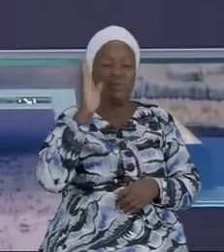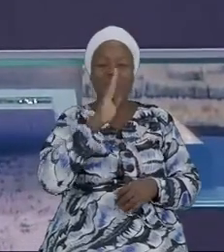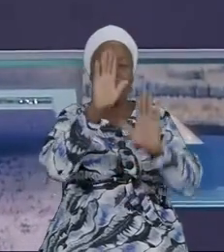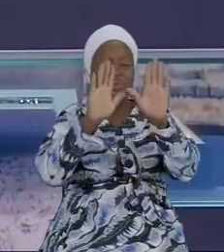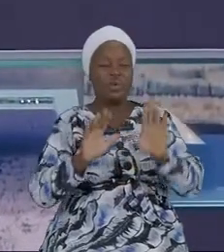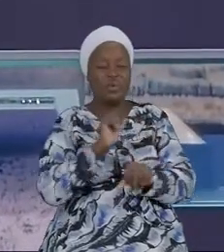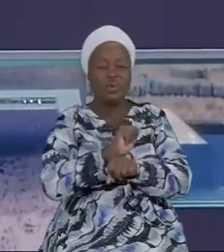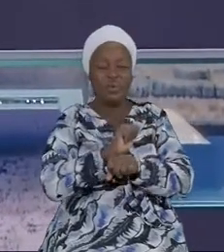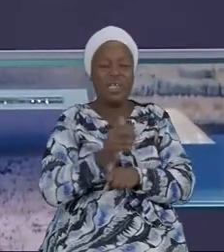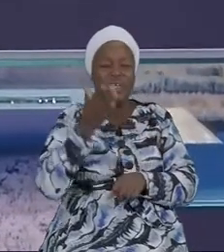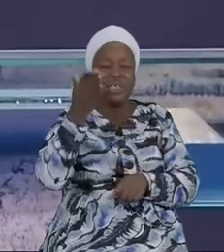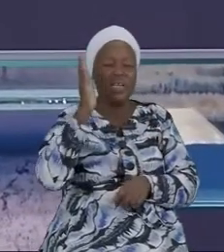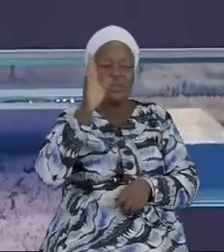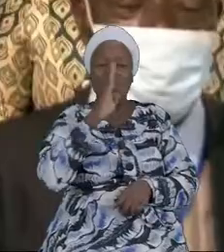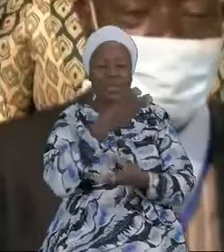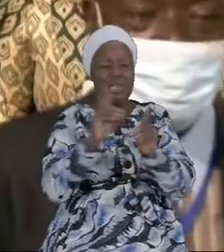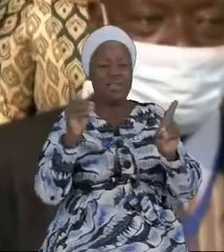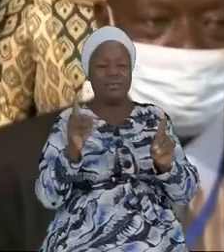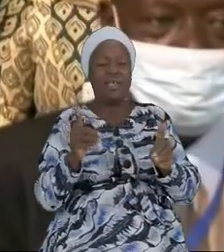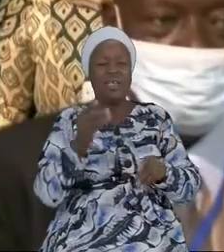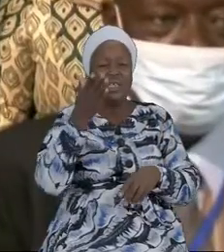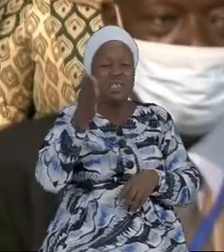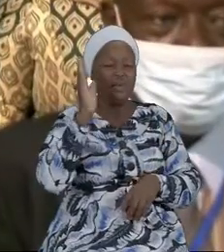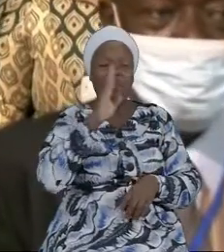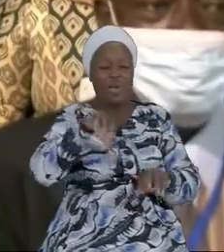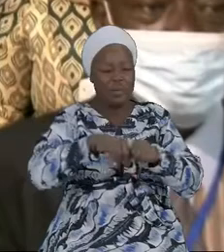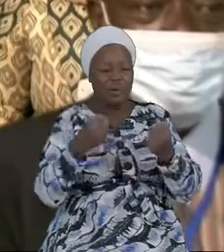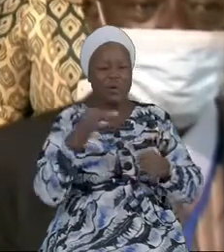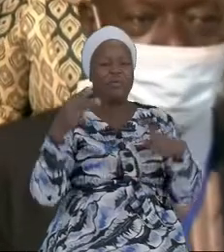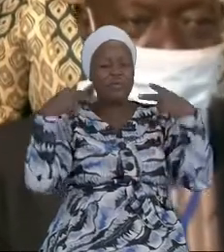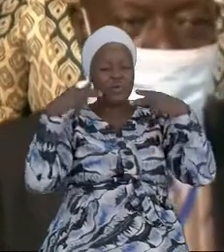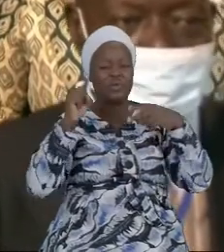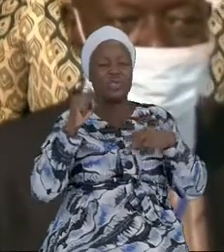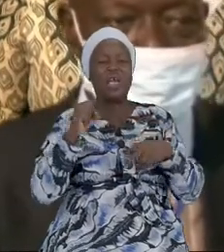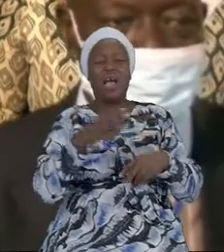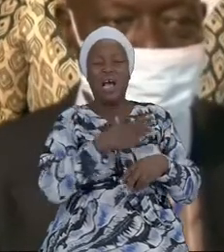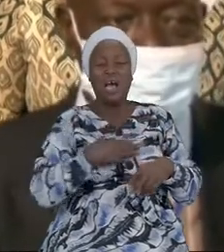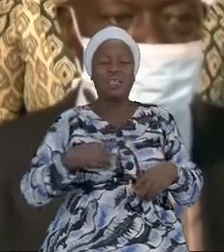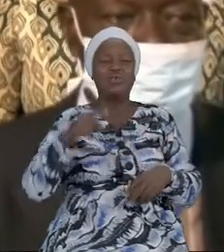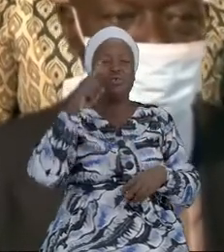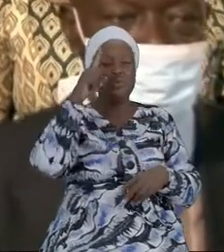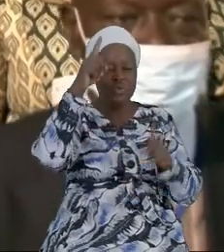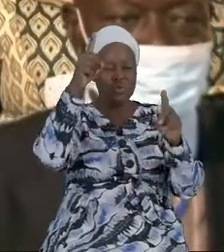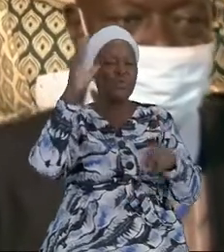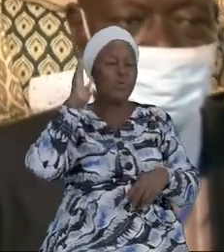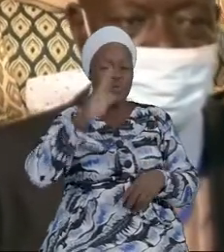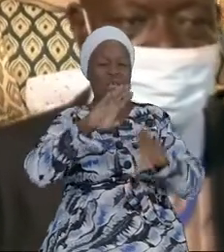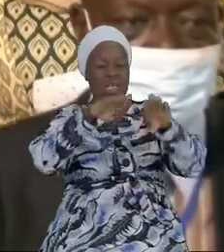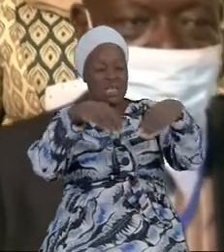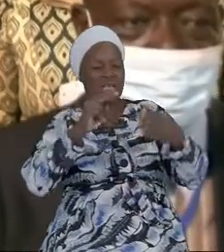miracle. There will be deliverance. There will be the breaking of yokes. And you will give